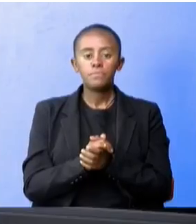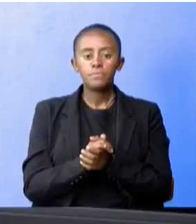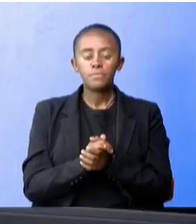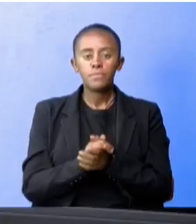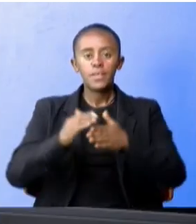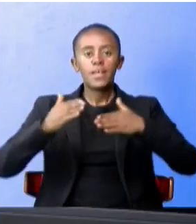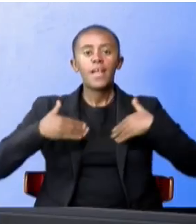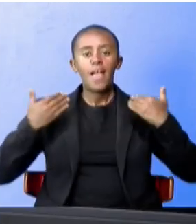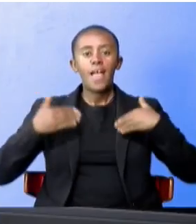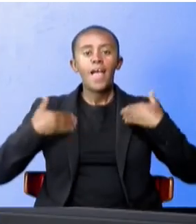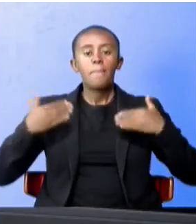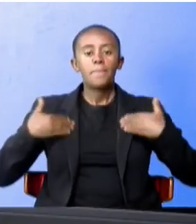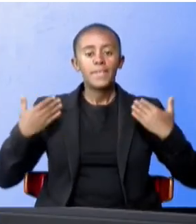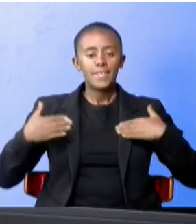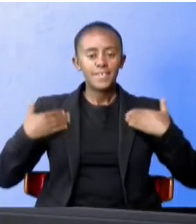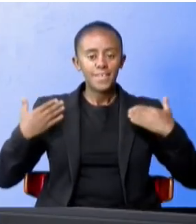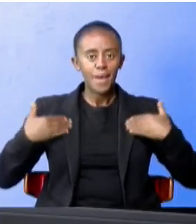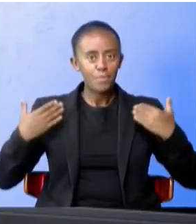happy,